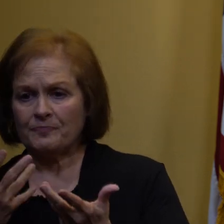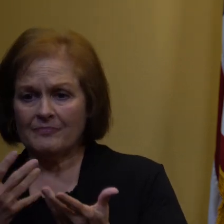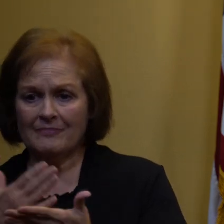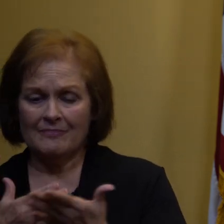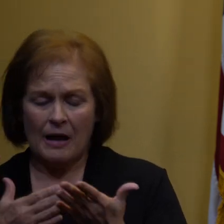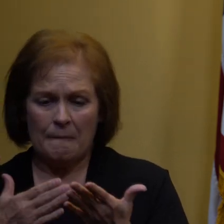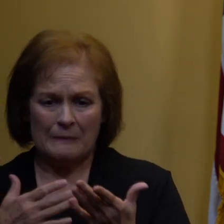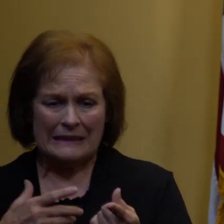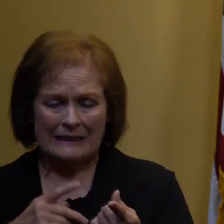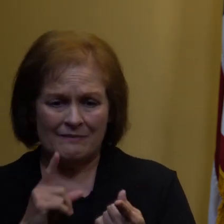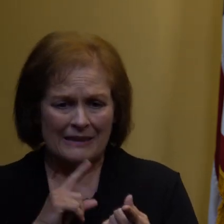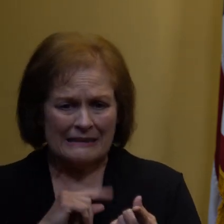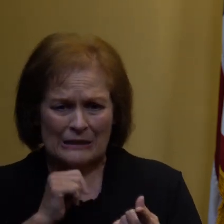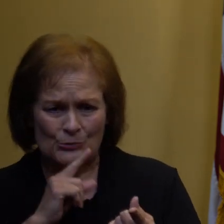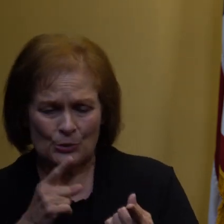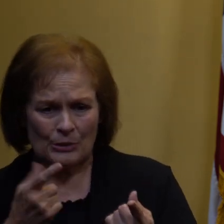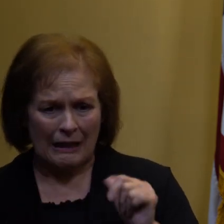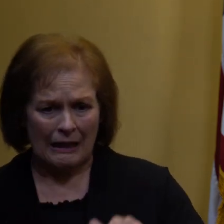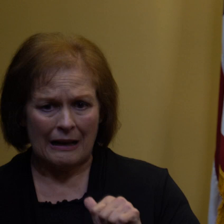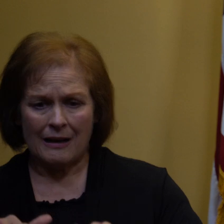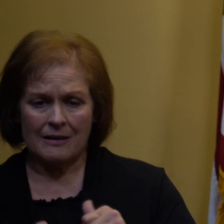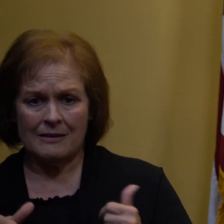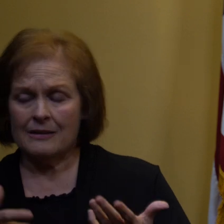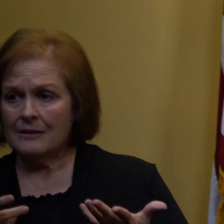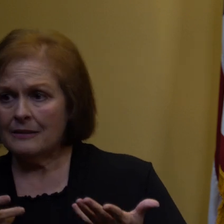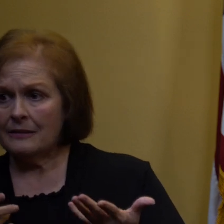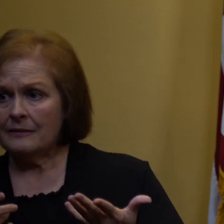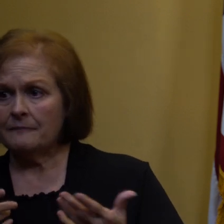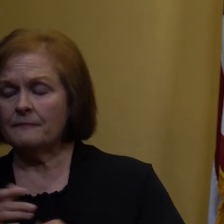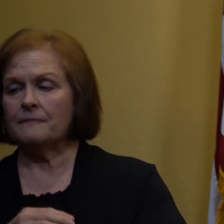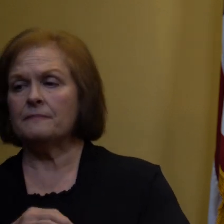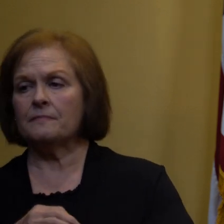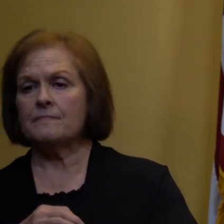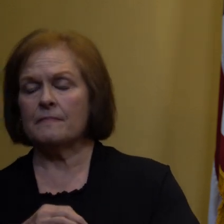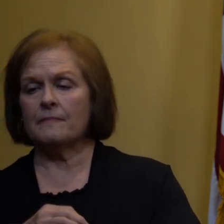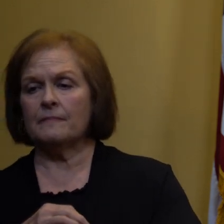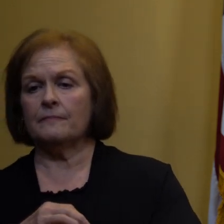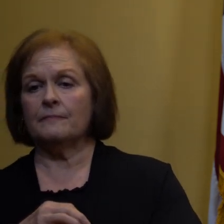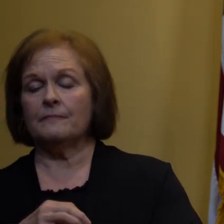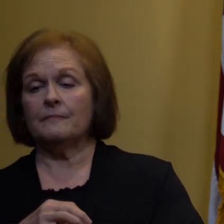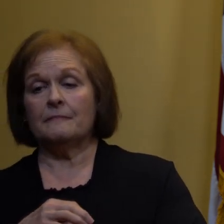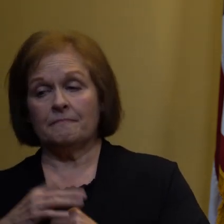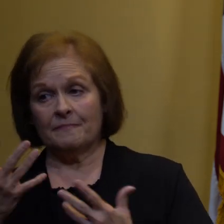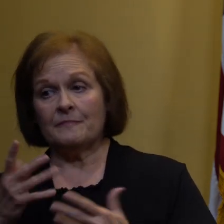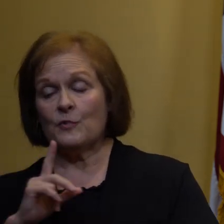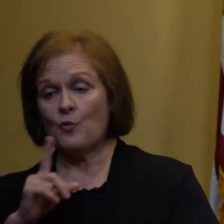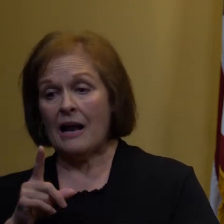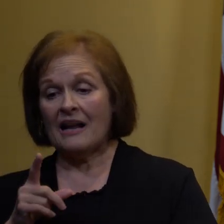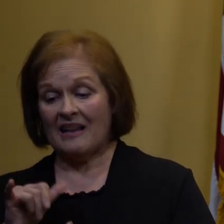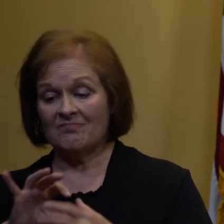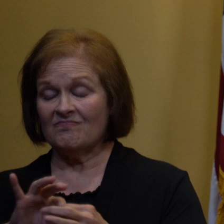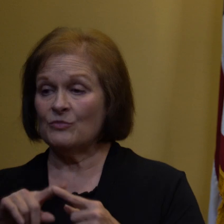that are fiction, but that are embraced as fact. But what I also will say, it speaks to the mental